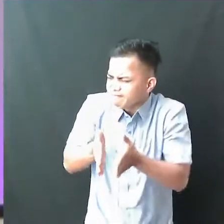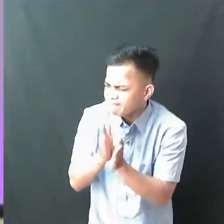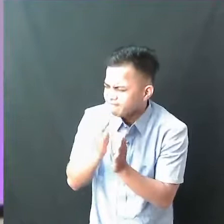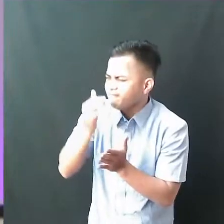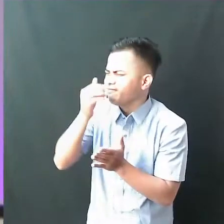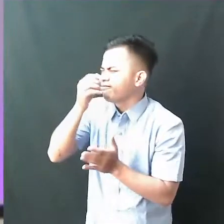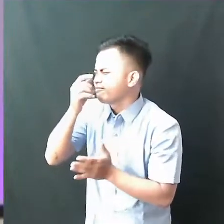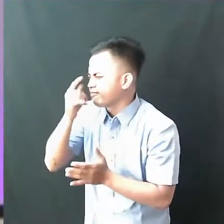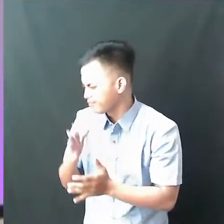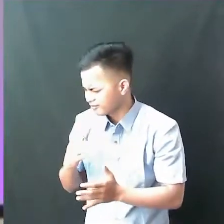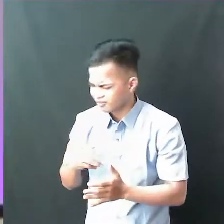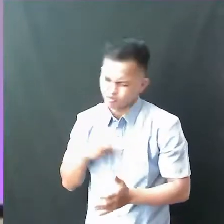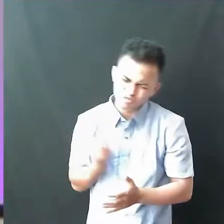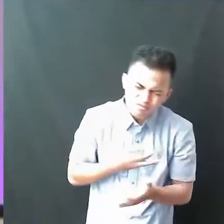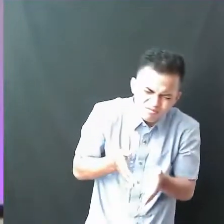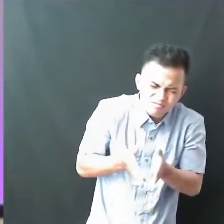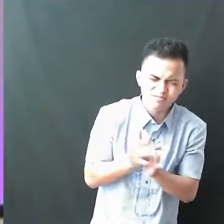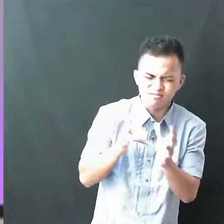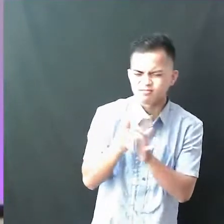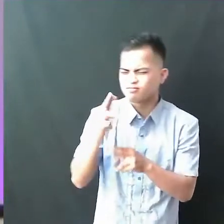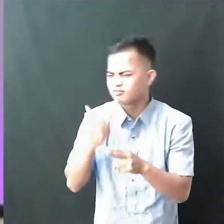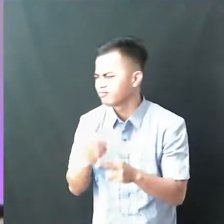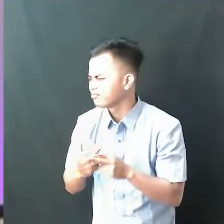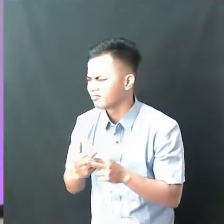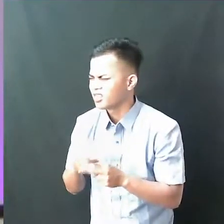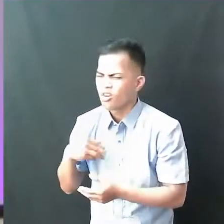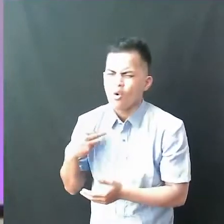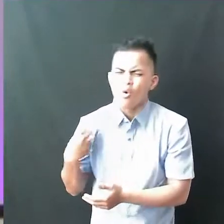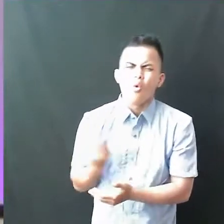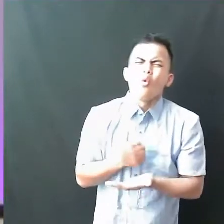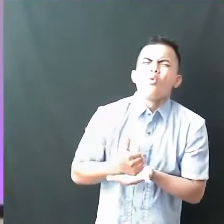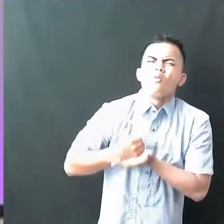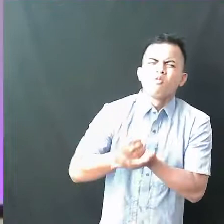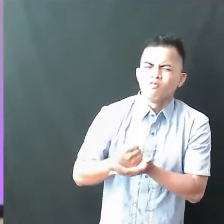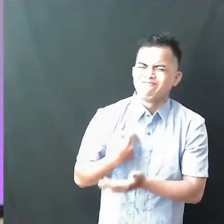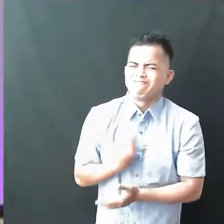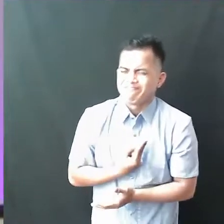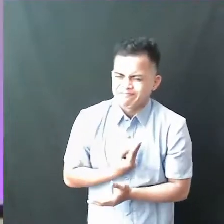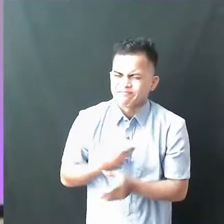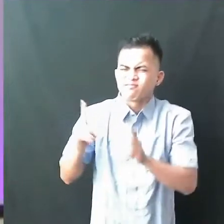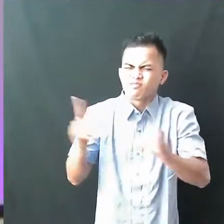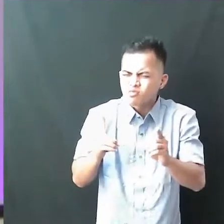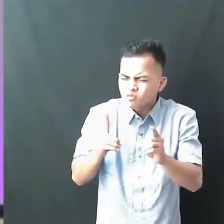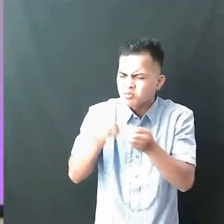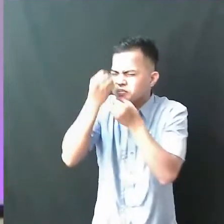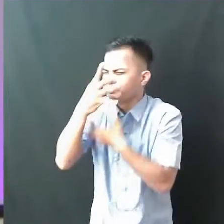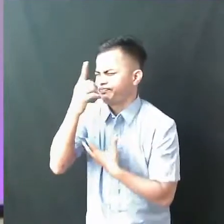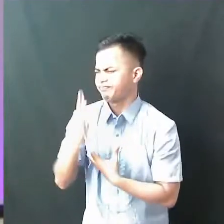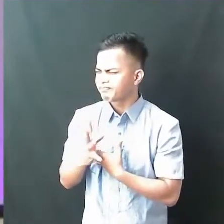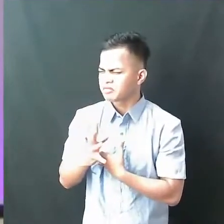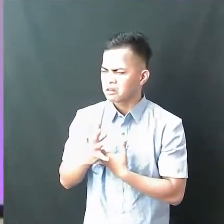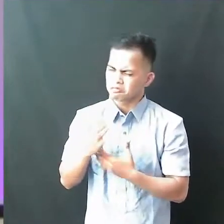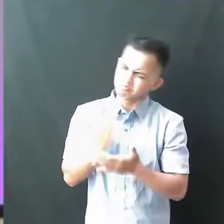I ask in Jesus' name, and we ask in Jesus' name, help us to do what needs to be done when things